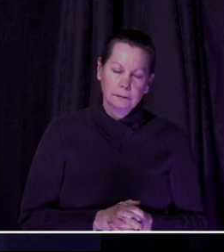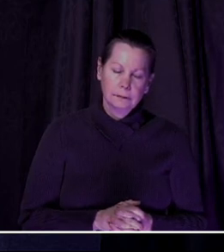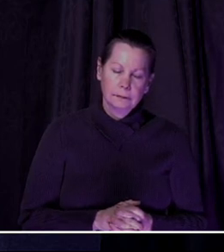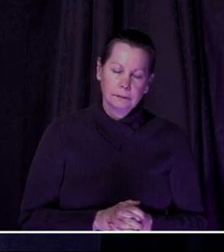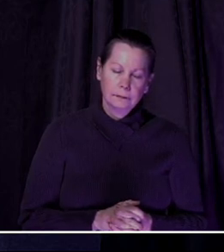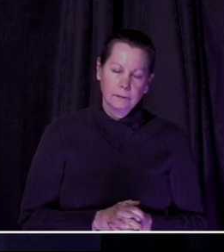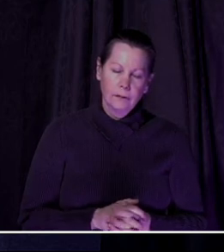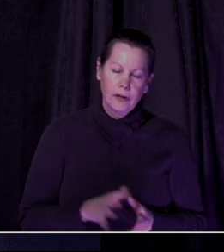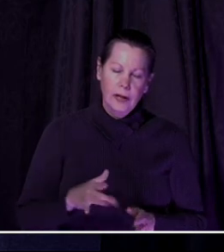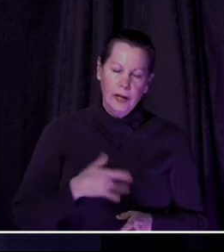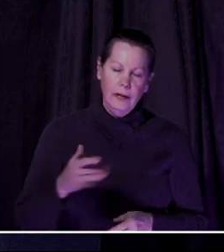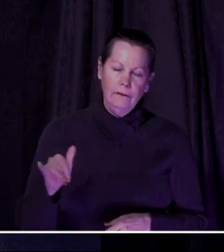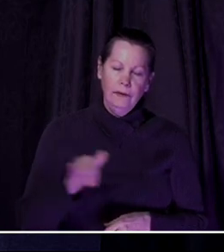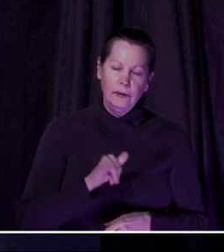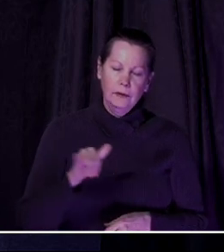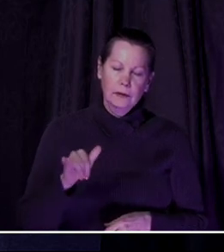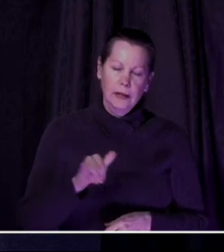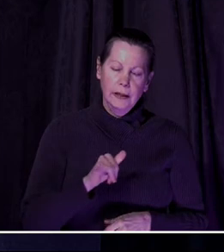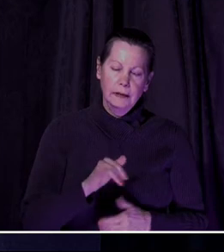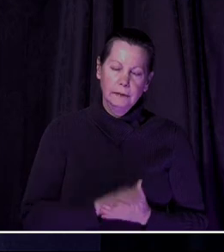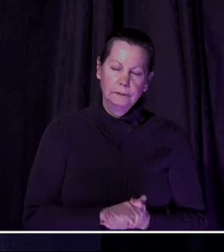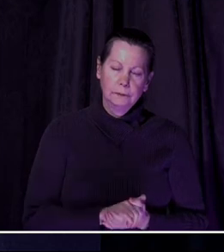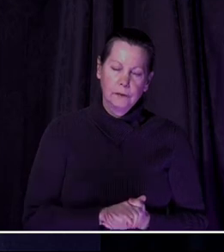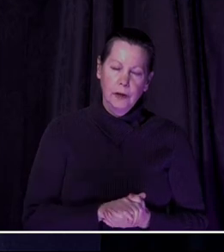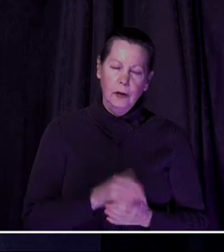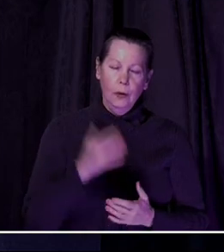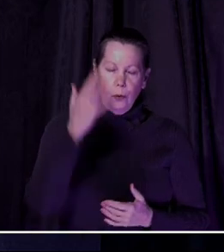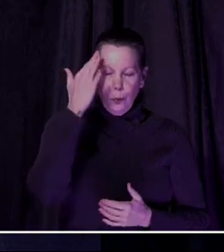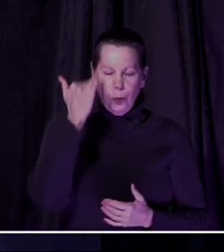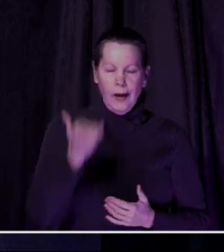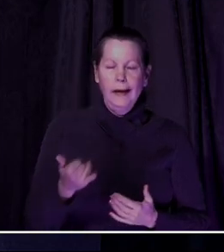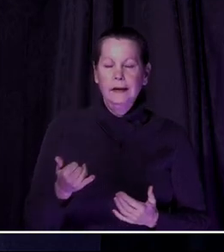It just feels like, what's the use, Lord?